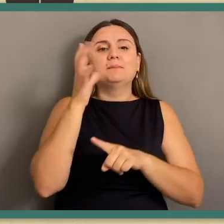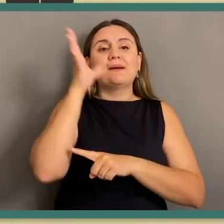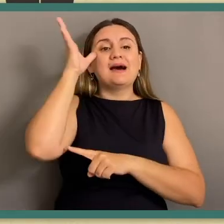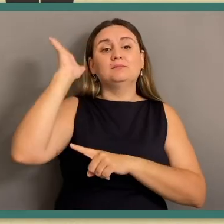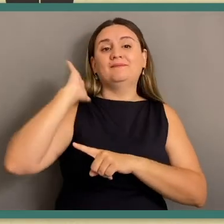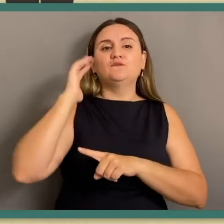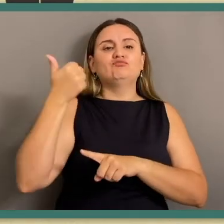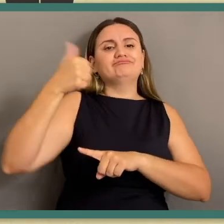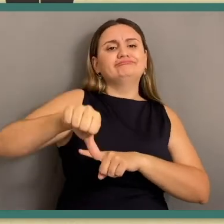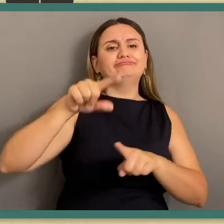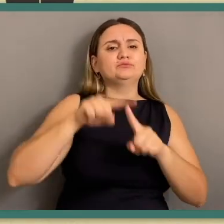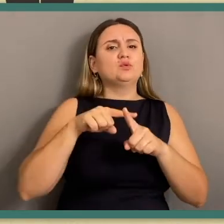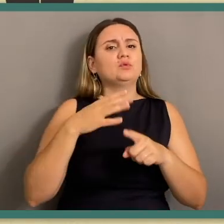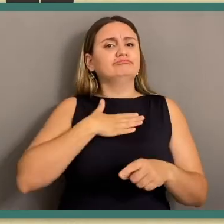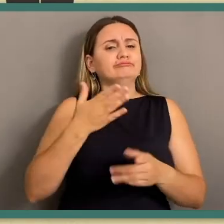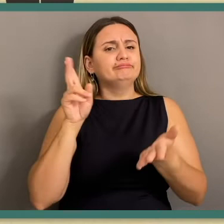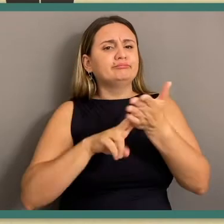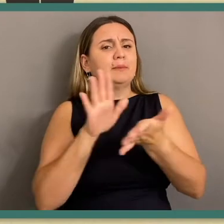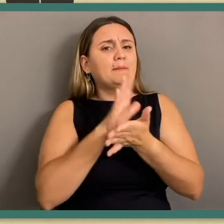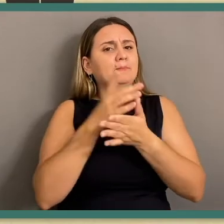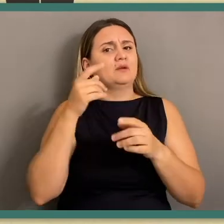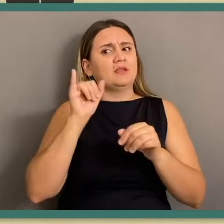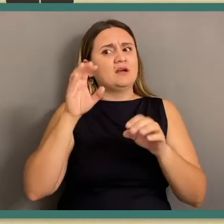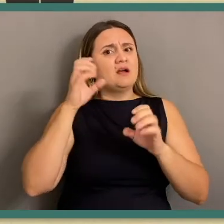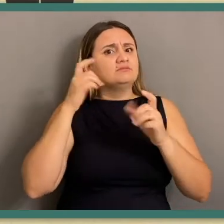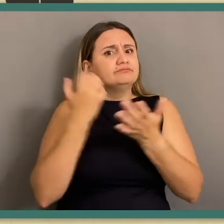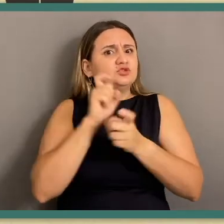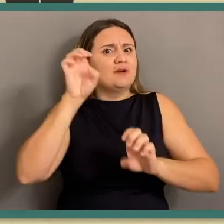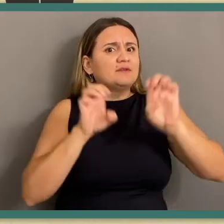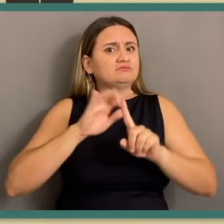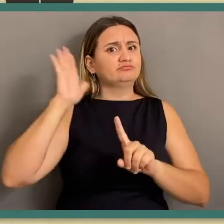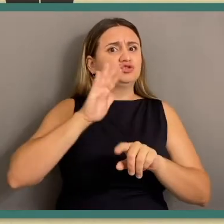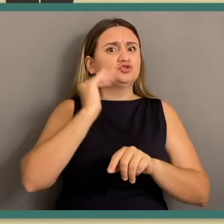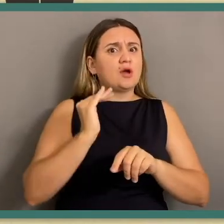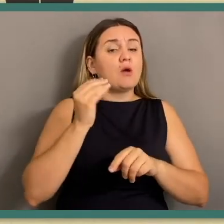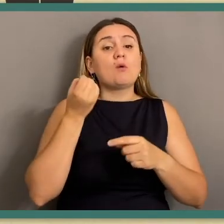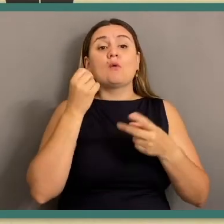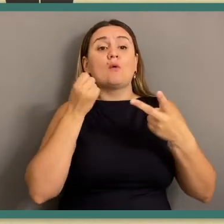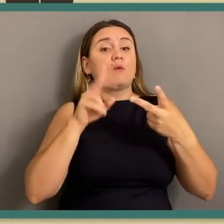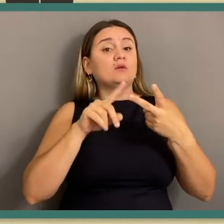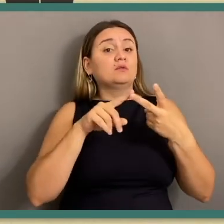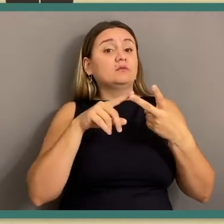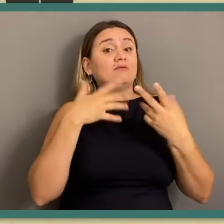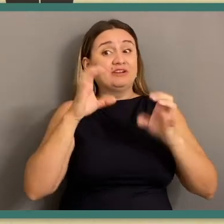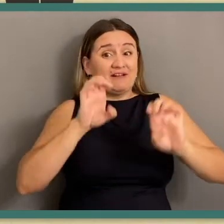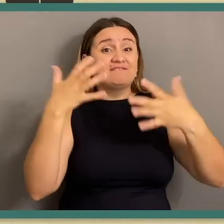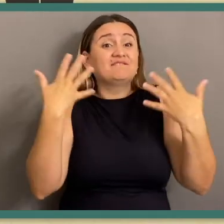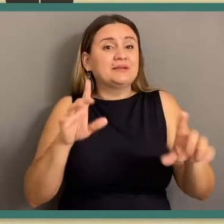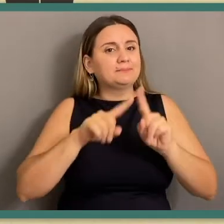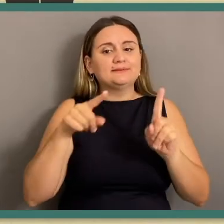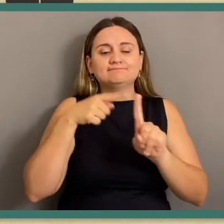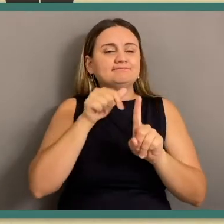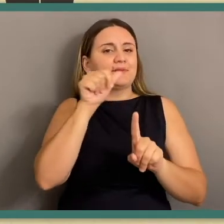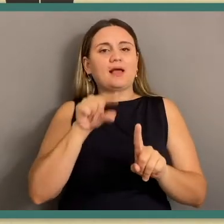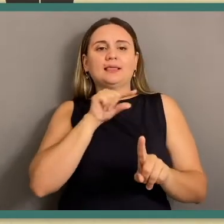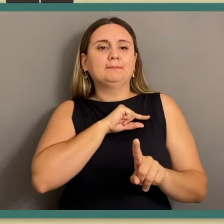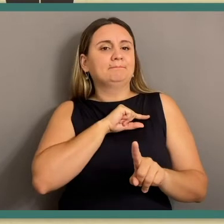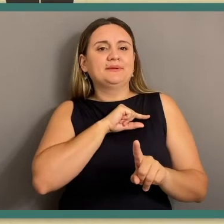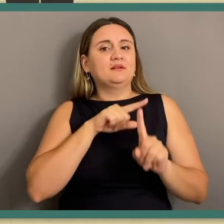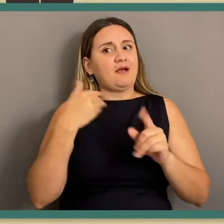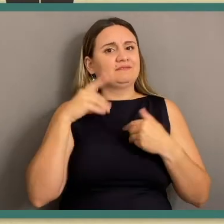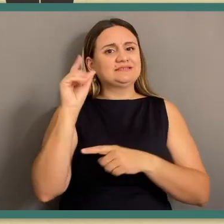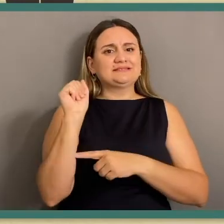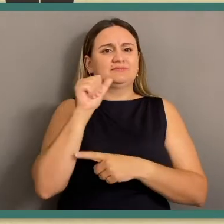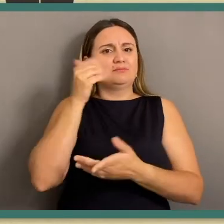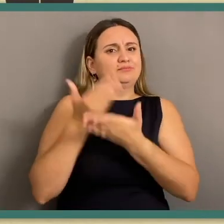the parent or the child refused to consent to an evaluation of the child in the past, or if an evaluation has been conducted and the child